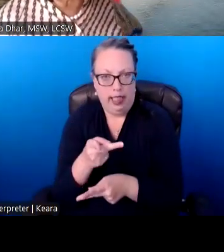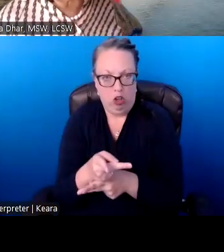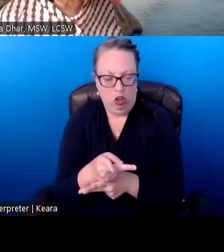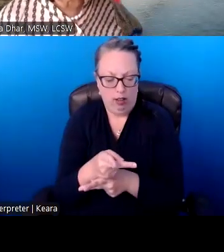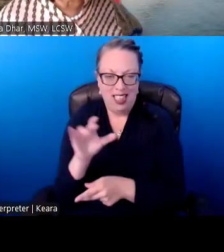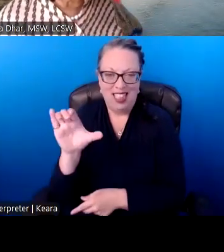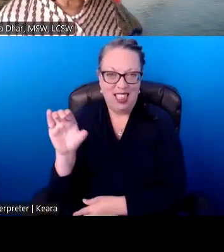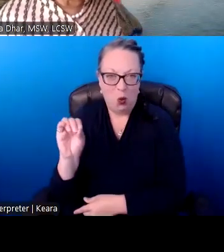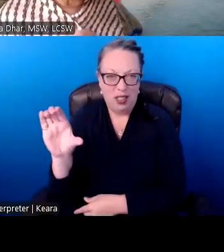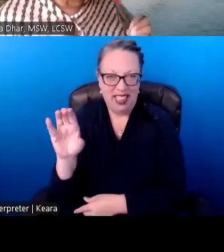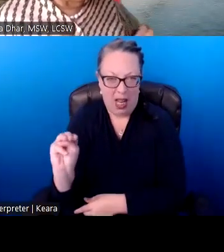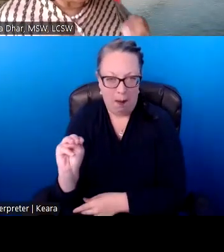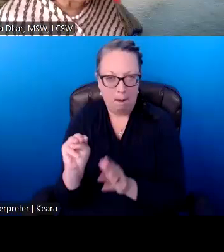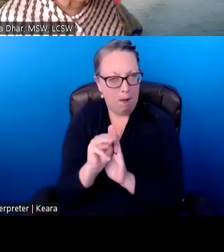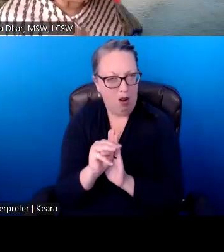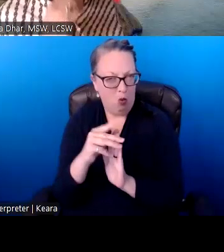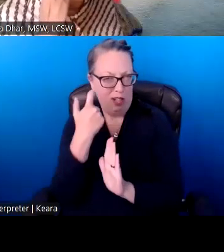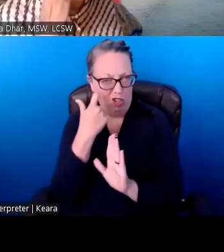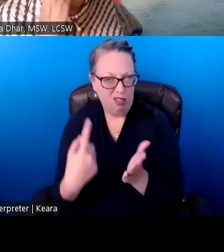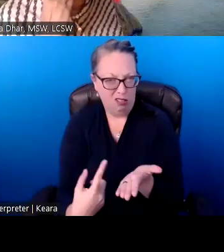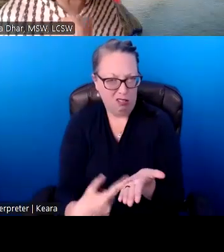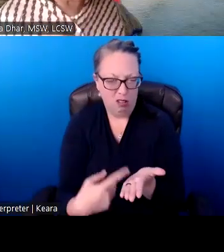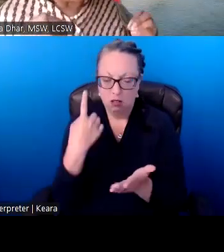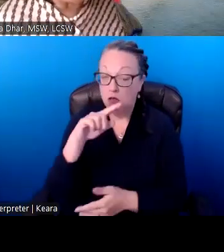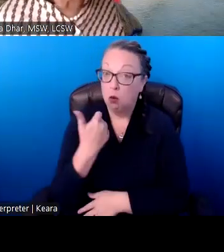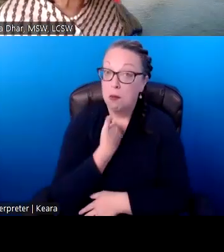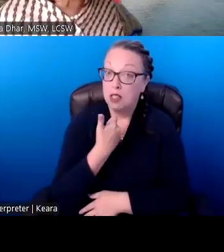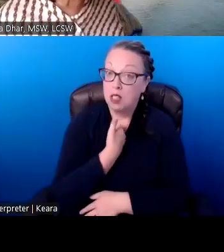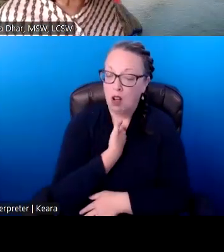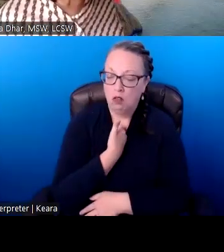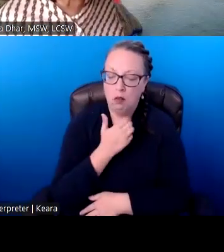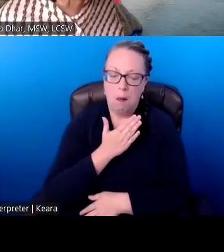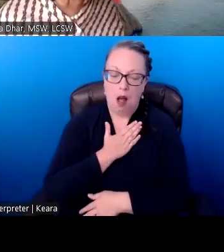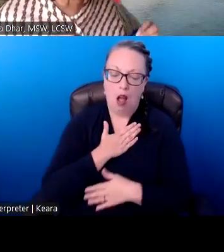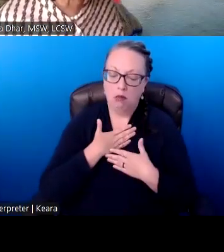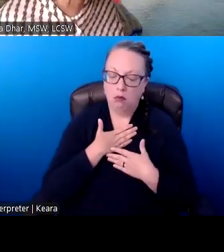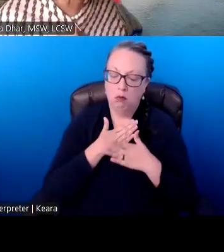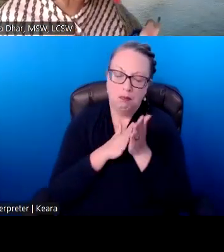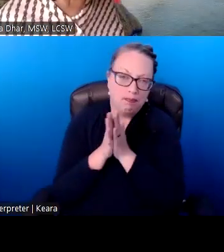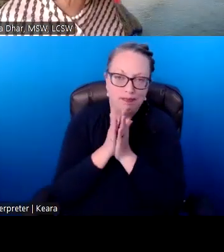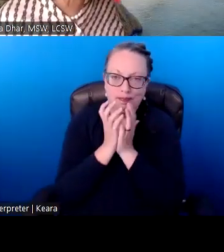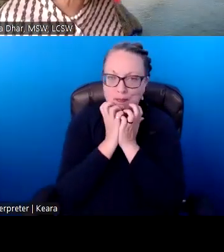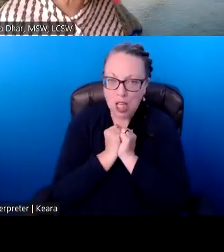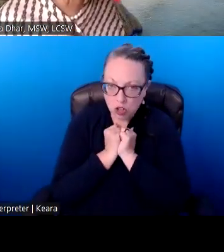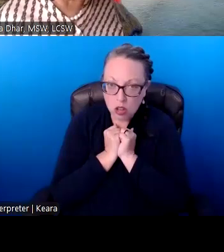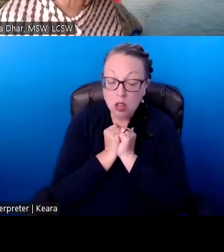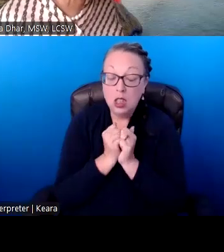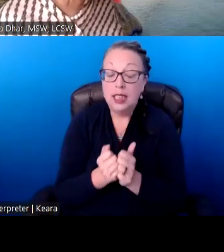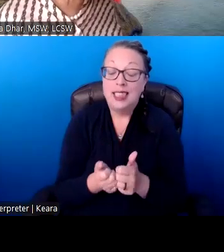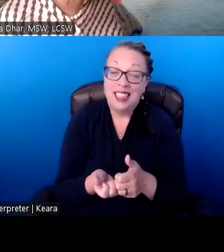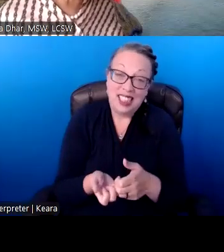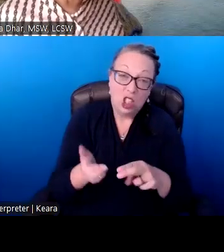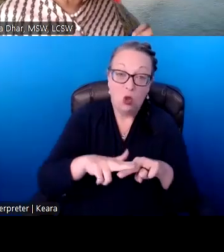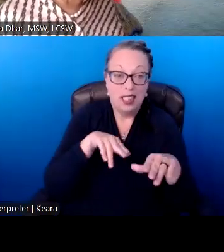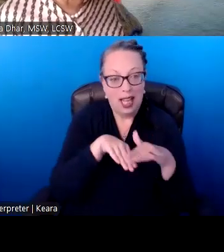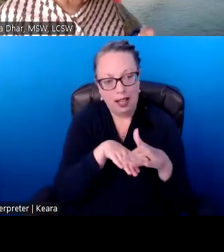model. For me, one of the things I'm passionate about is increasing access to and